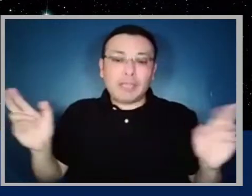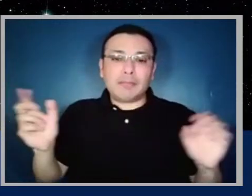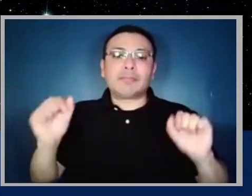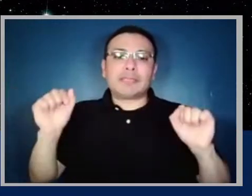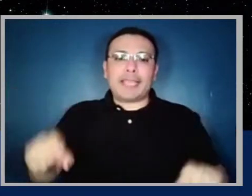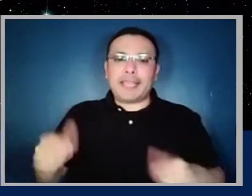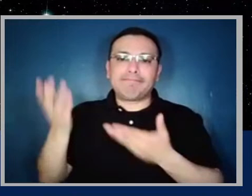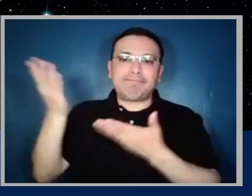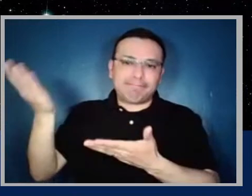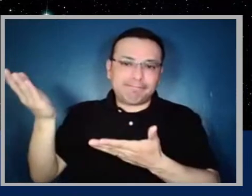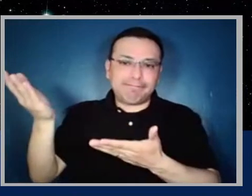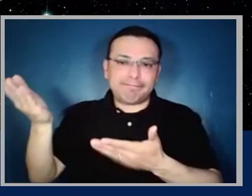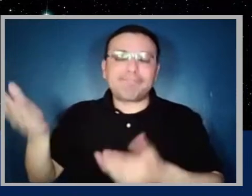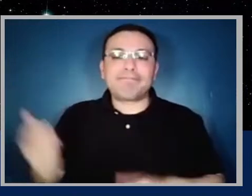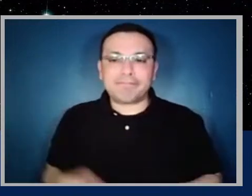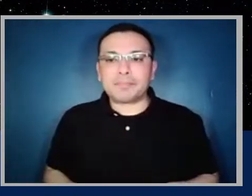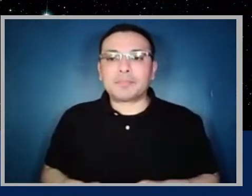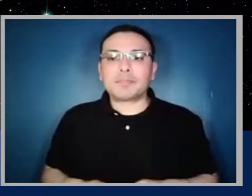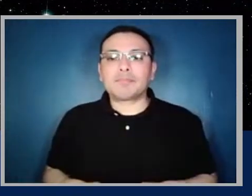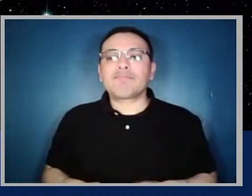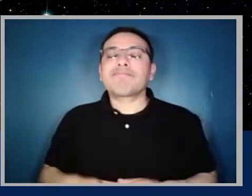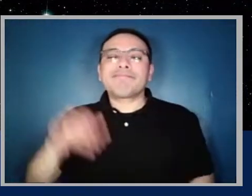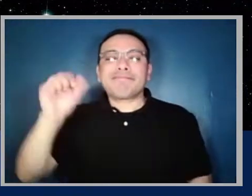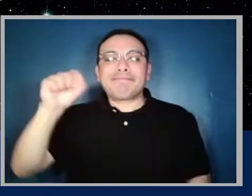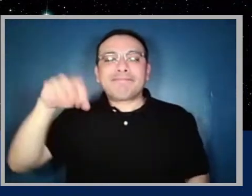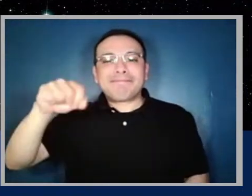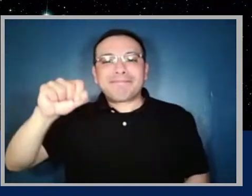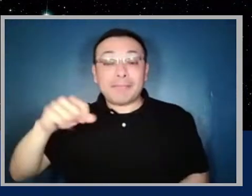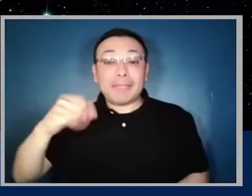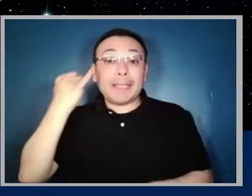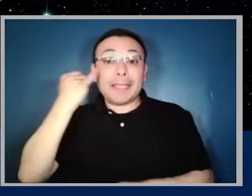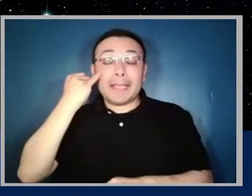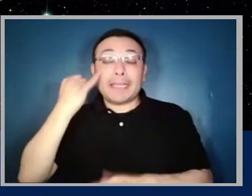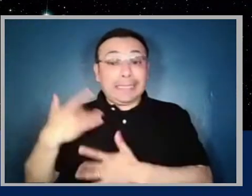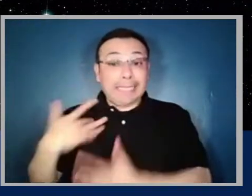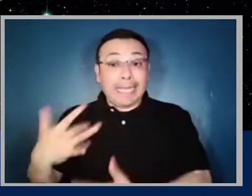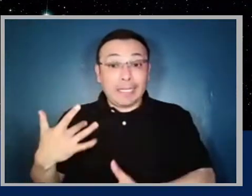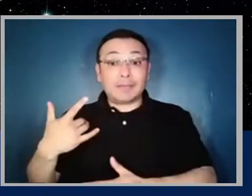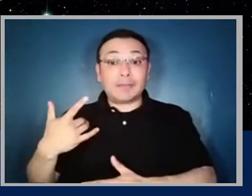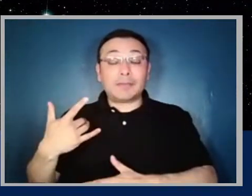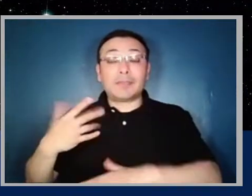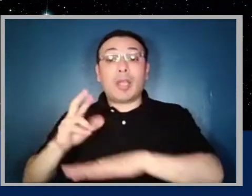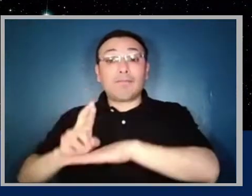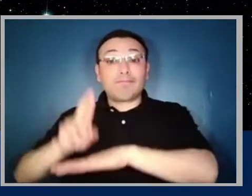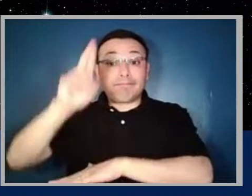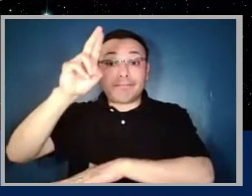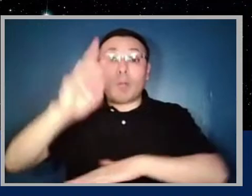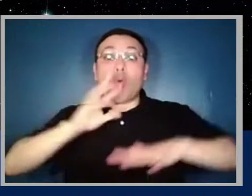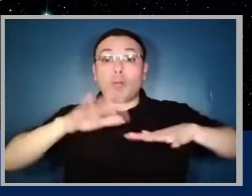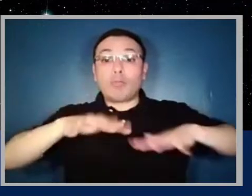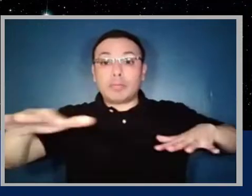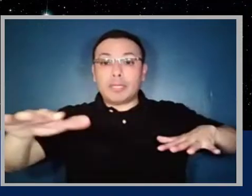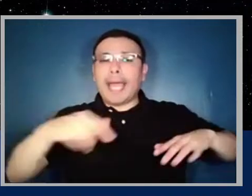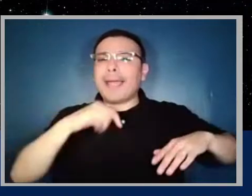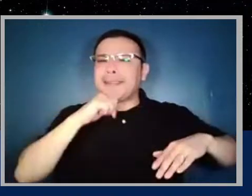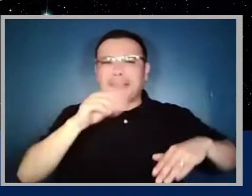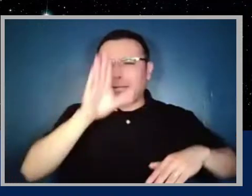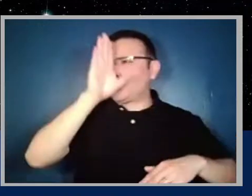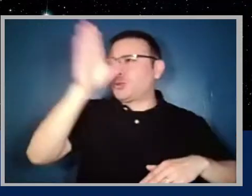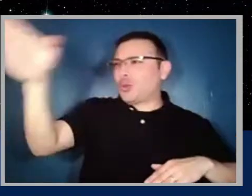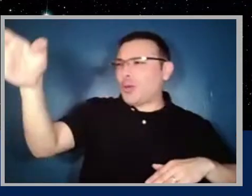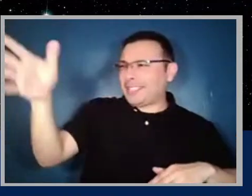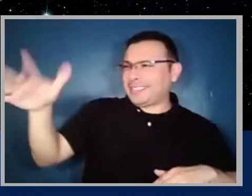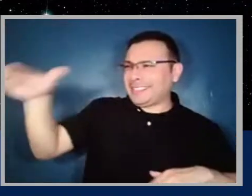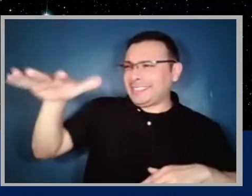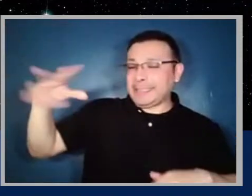that's part of like when we launch our rockets, they go out over the water, right? So it's not like we, I don't know, launch them down into Mexico right away from, that'd be a